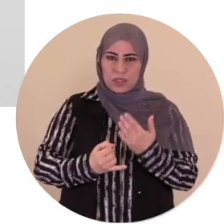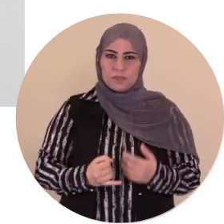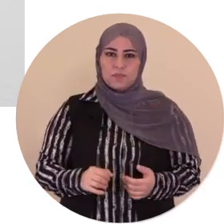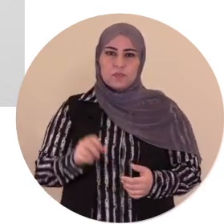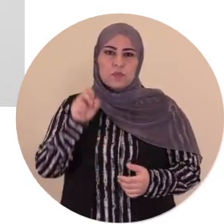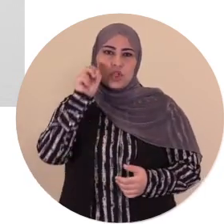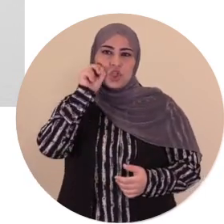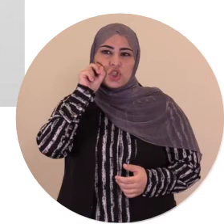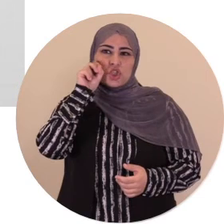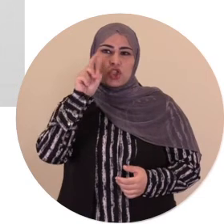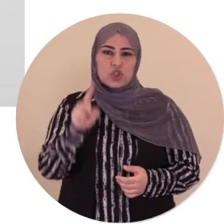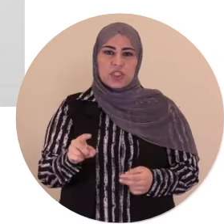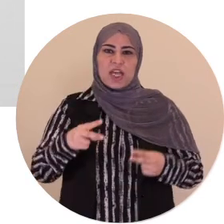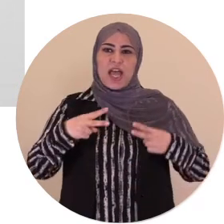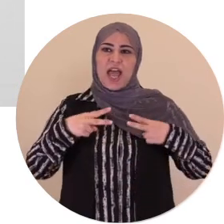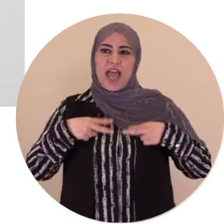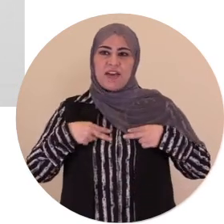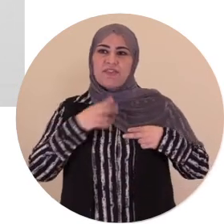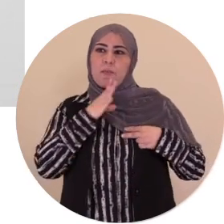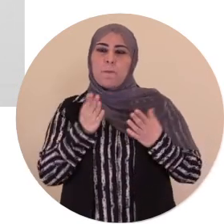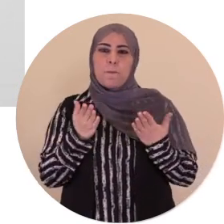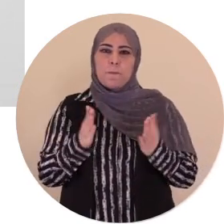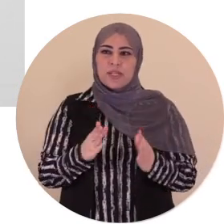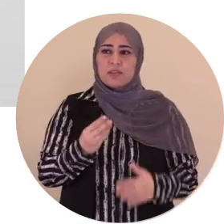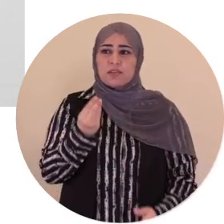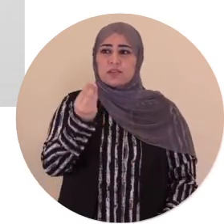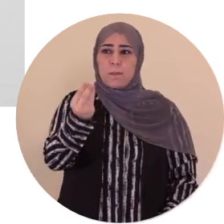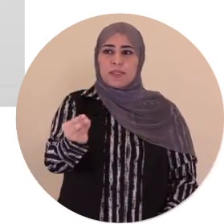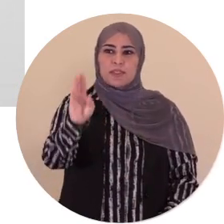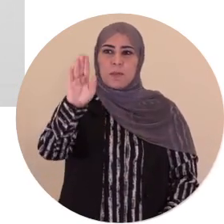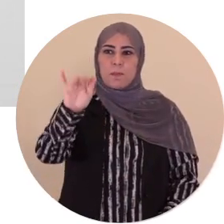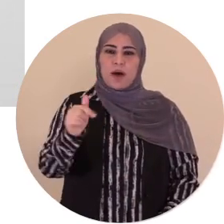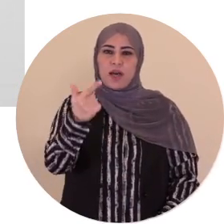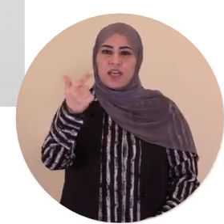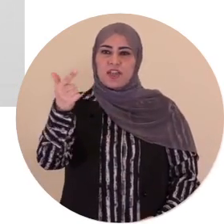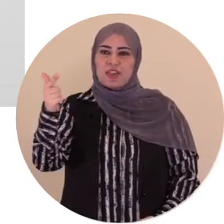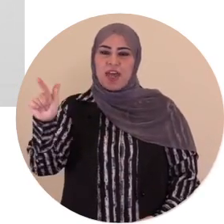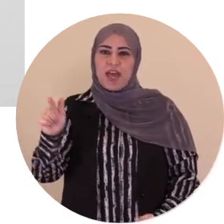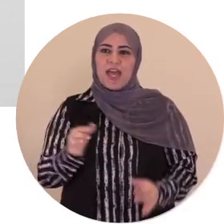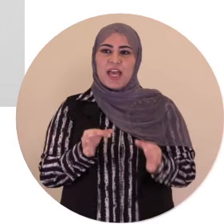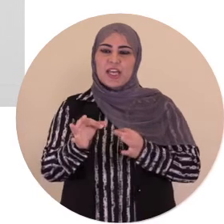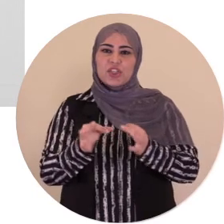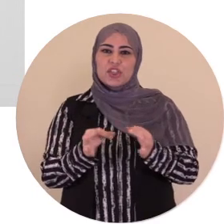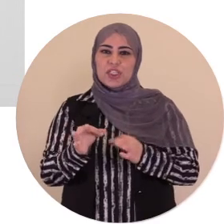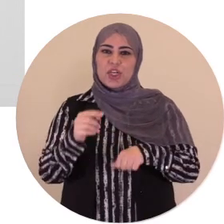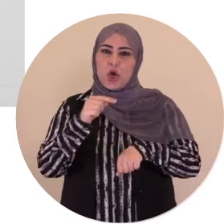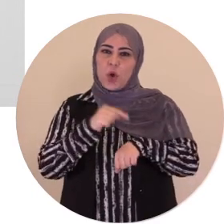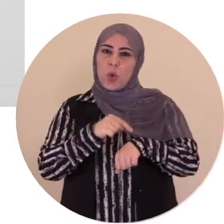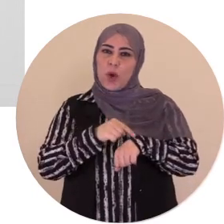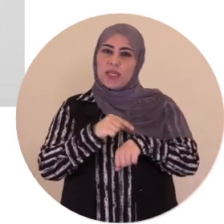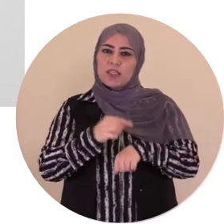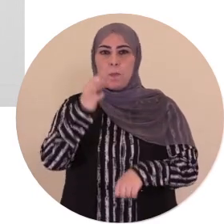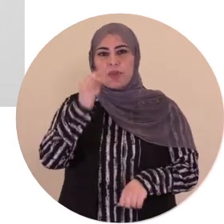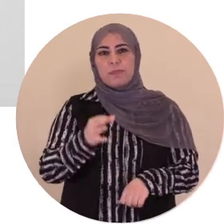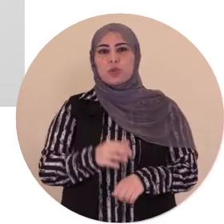time. Very easy. Look for the subject, verb, object, if there is a modal verb, and write it